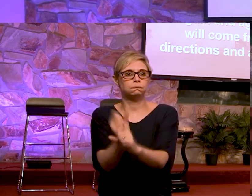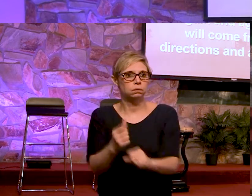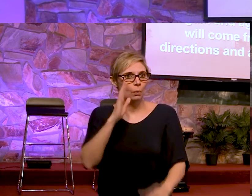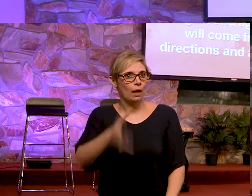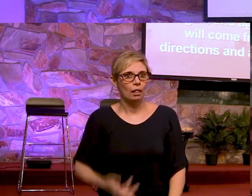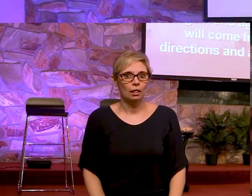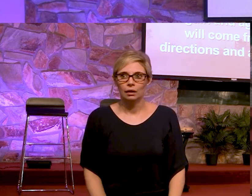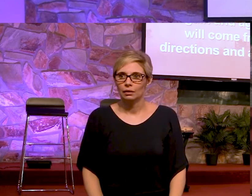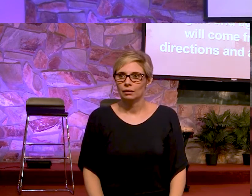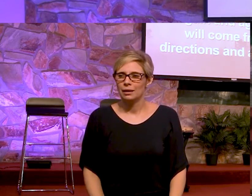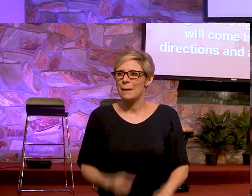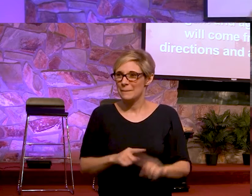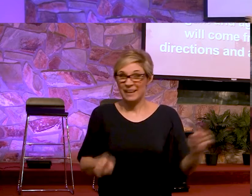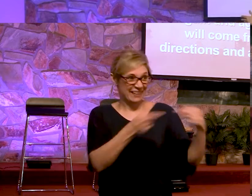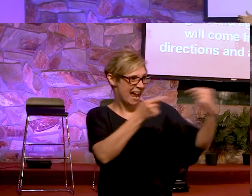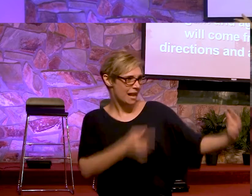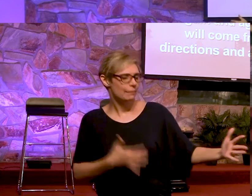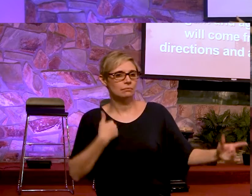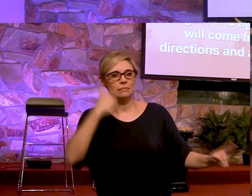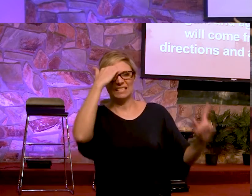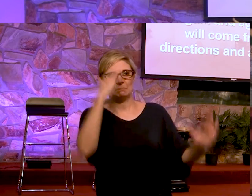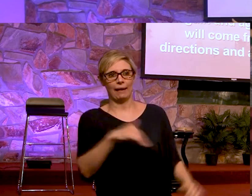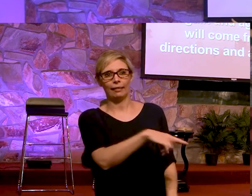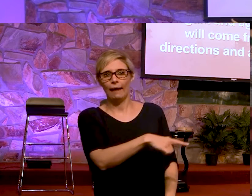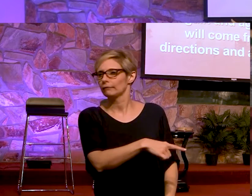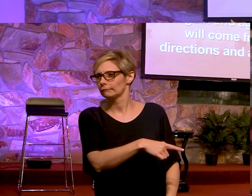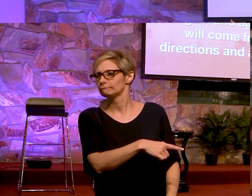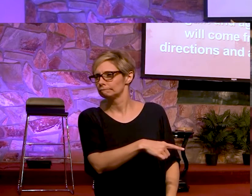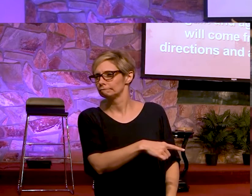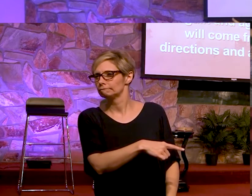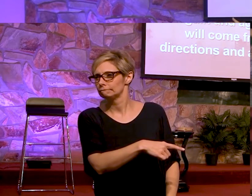expect that from our enemies.